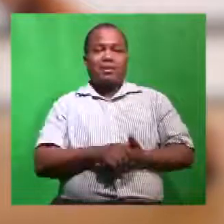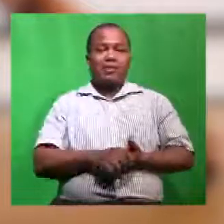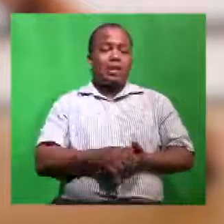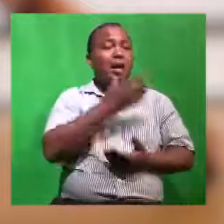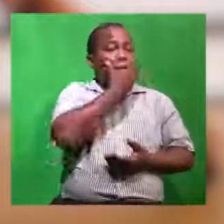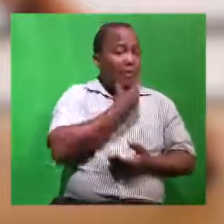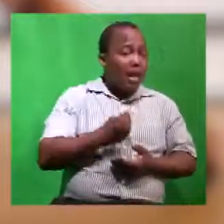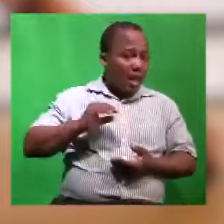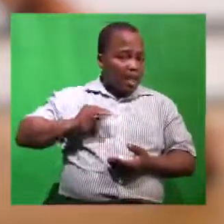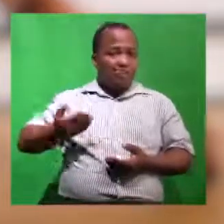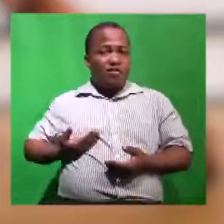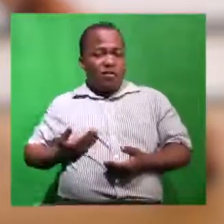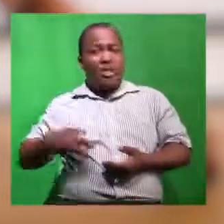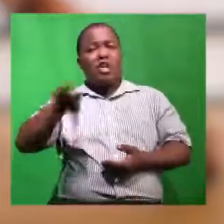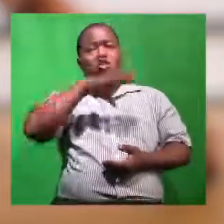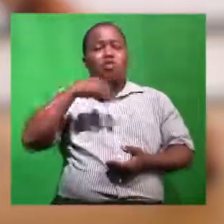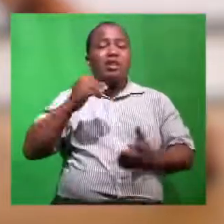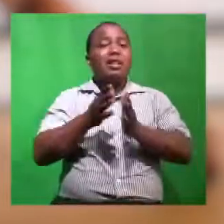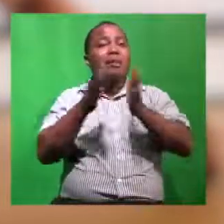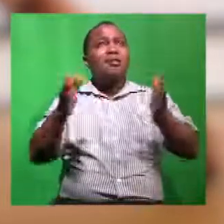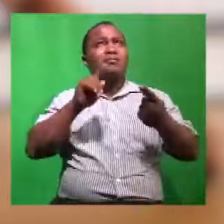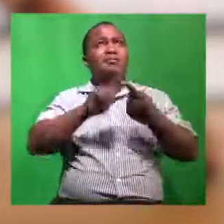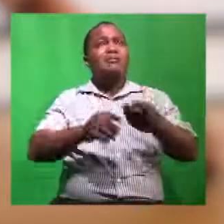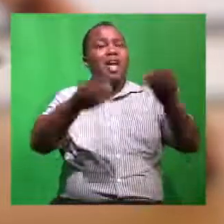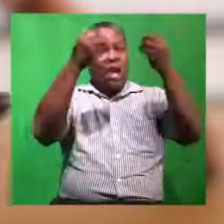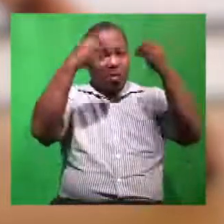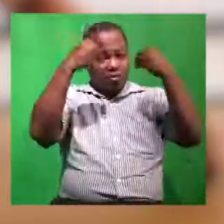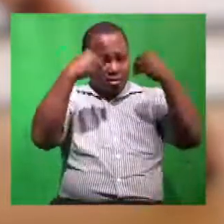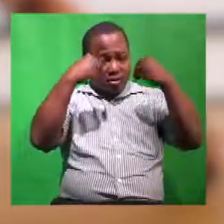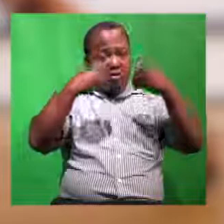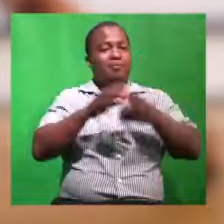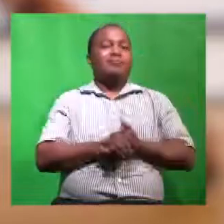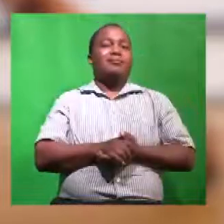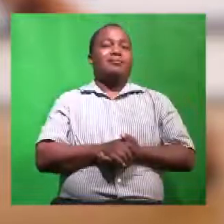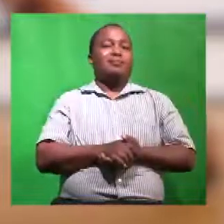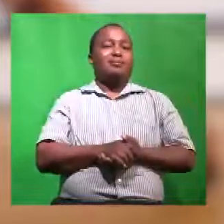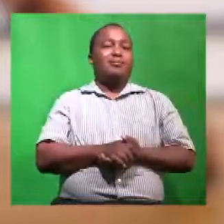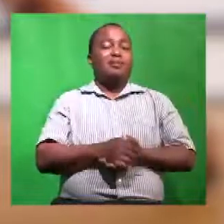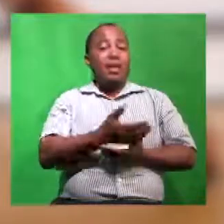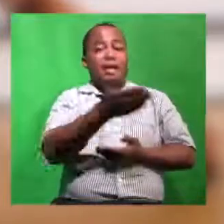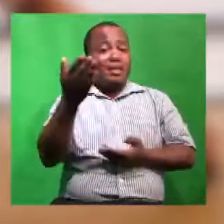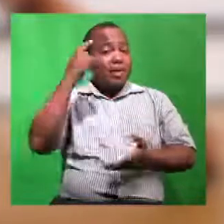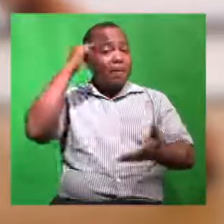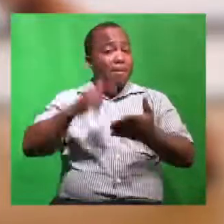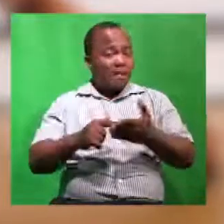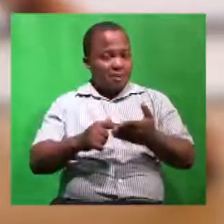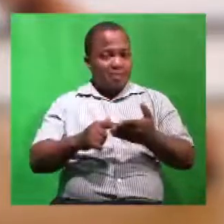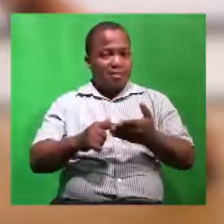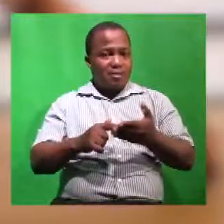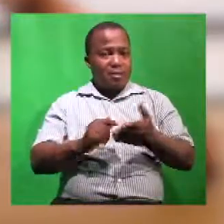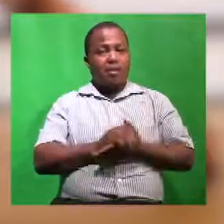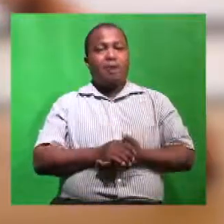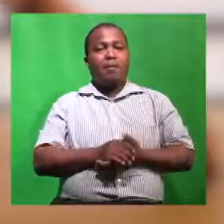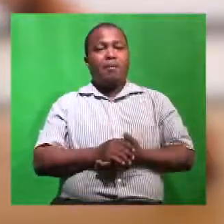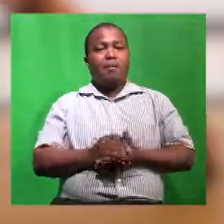female. See, if male having opportunities, maybe in education, even the female has to have it. Here it means that